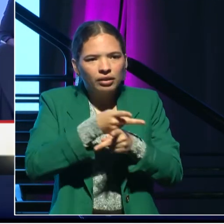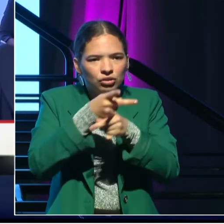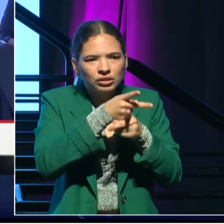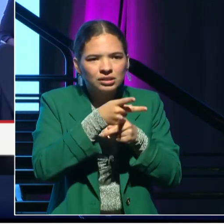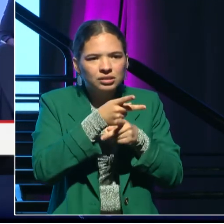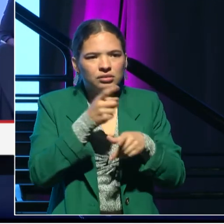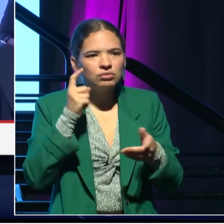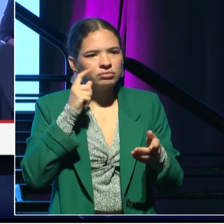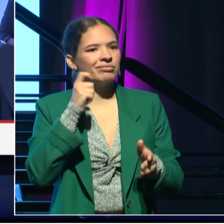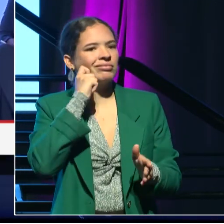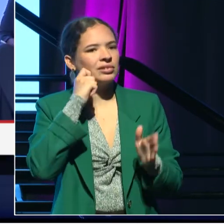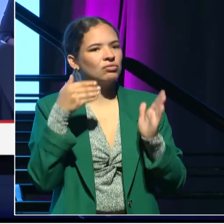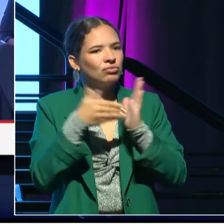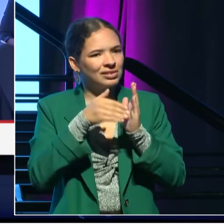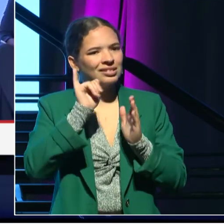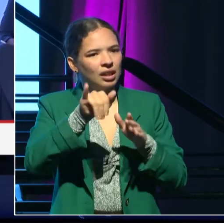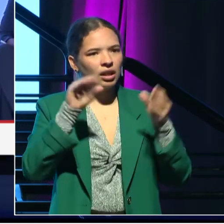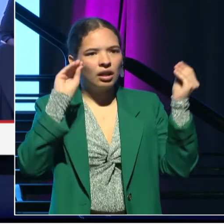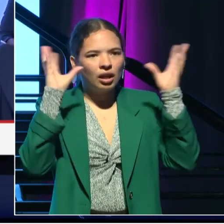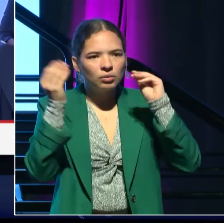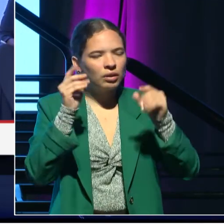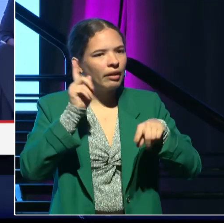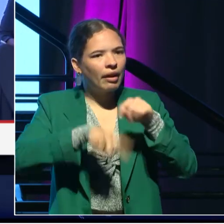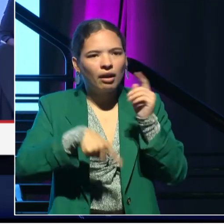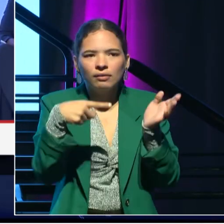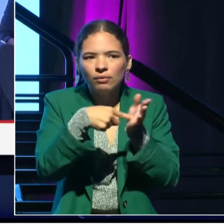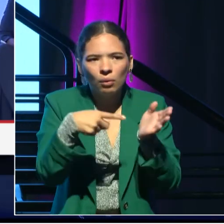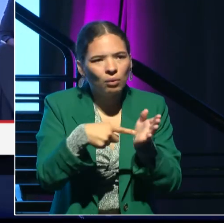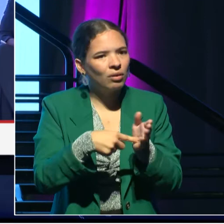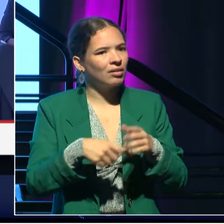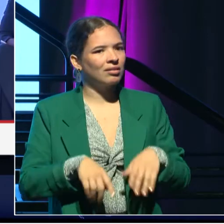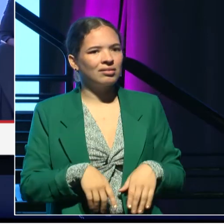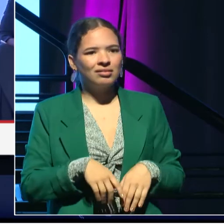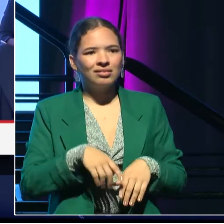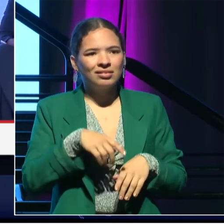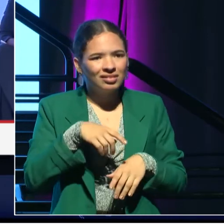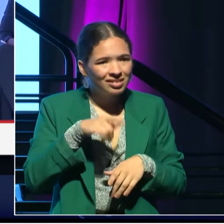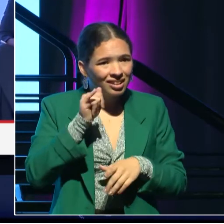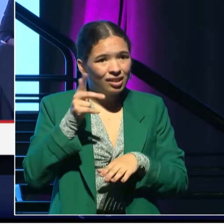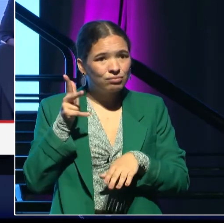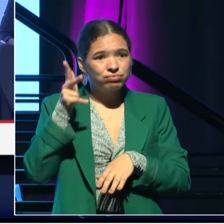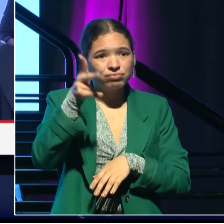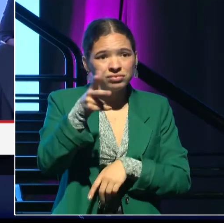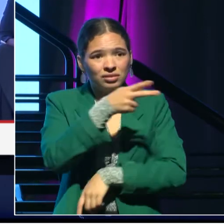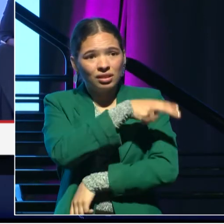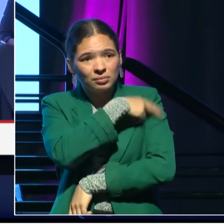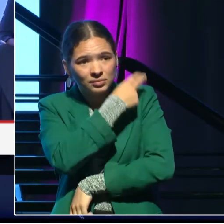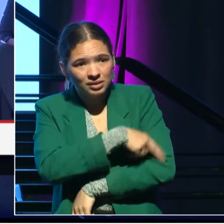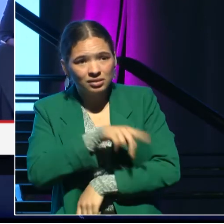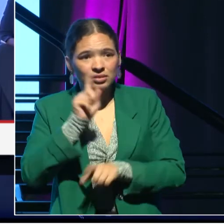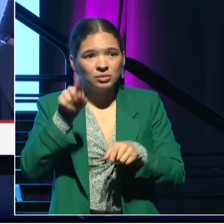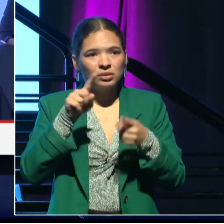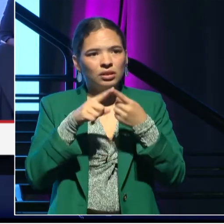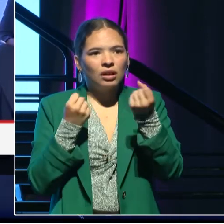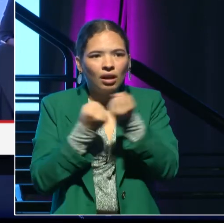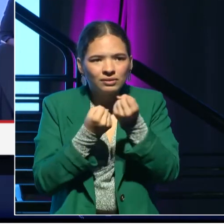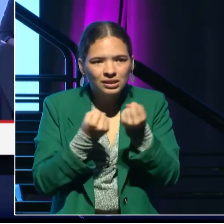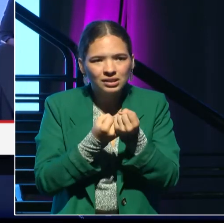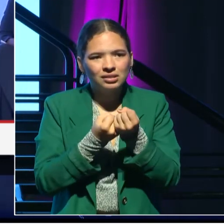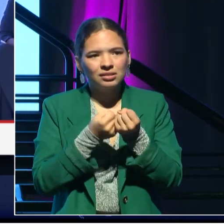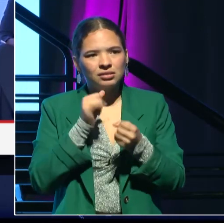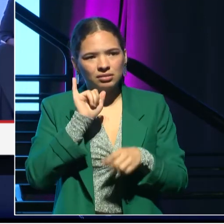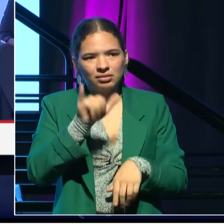an ambulance, which she doesn't have the money to pay for, to a hospital in a more affluent part of the state to get the care that she needed.